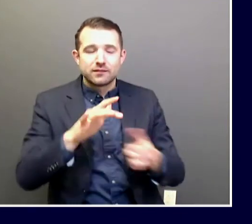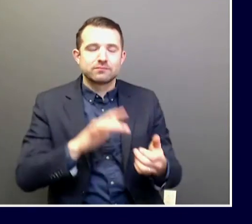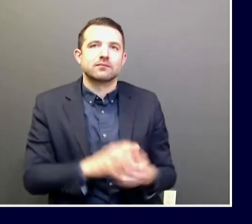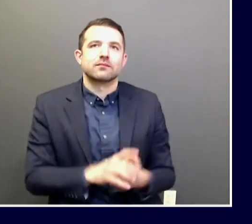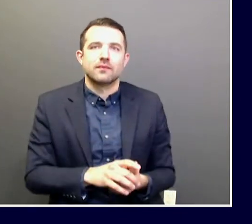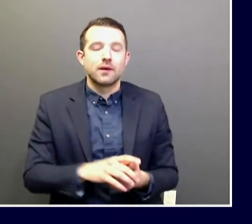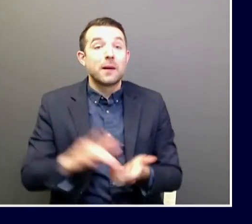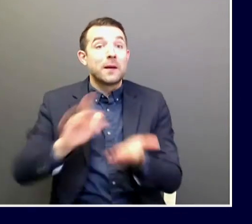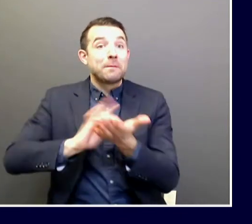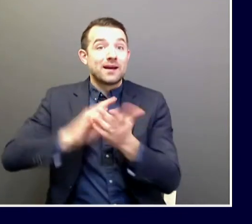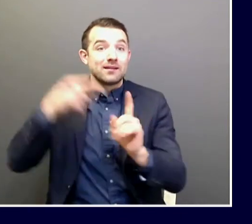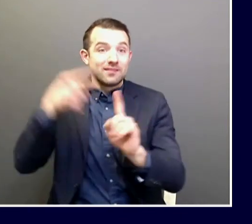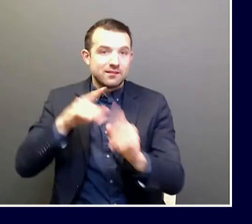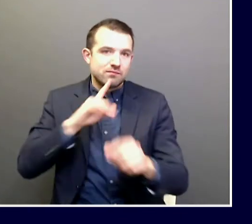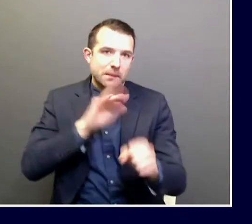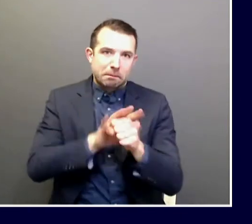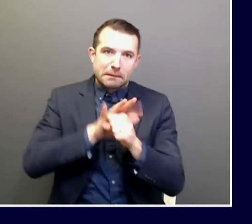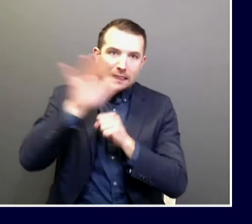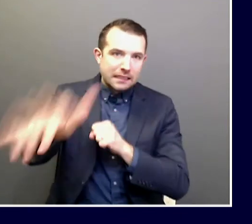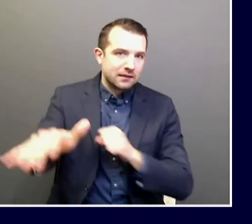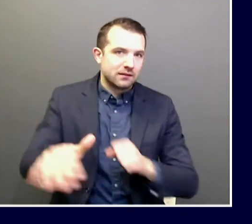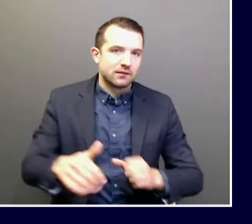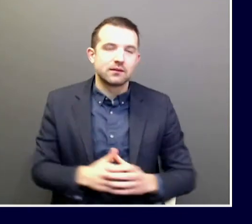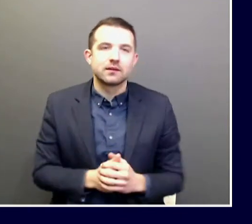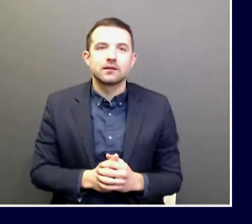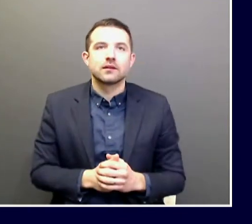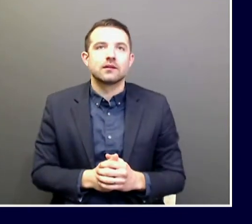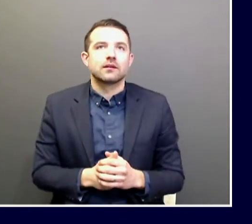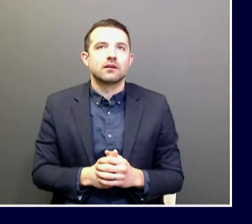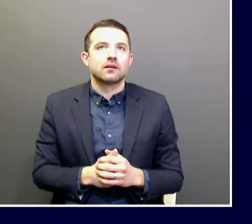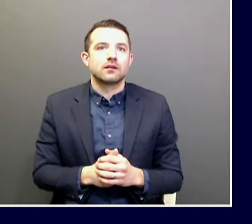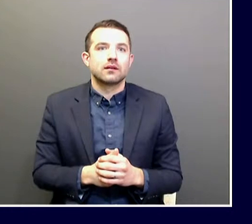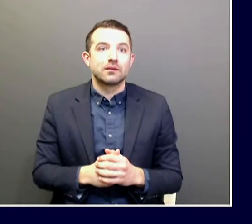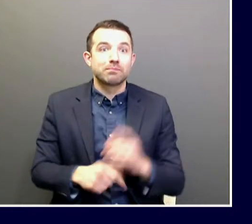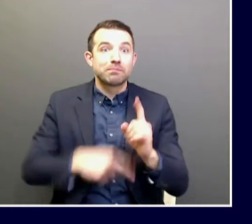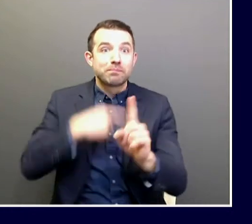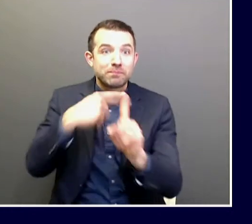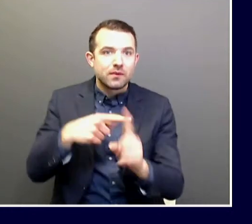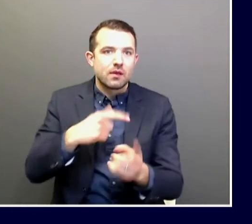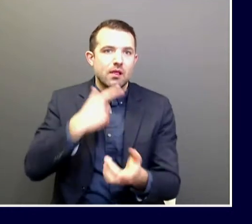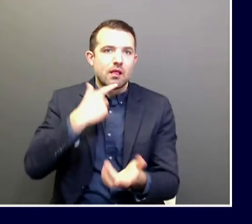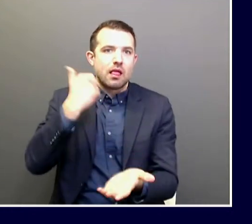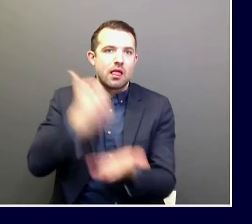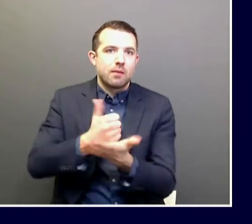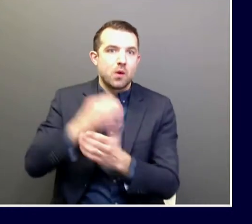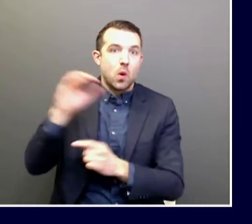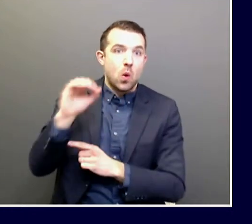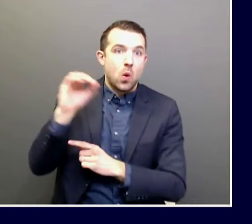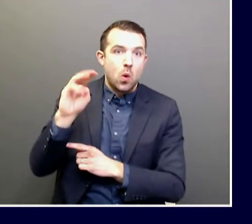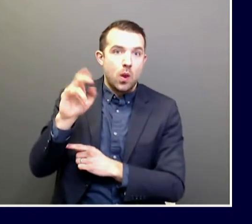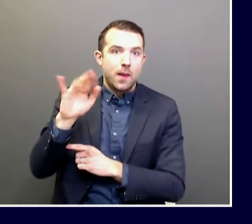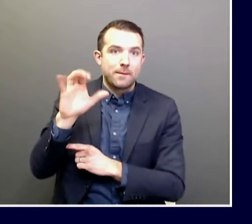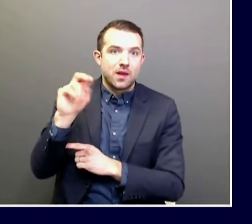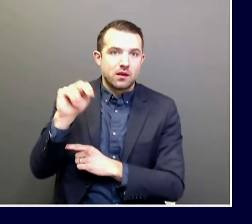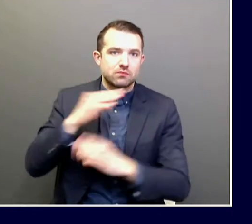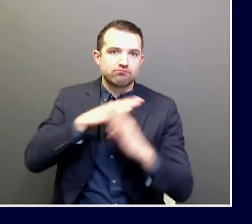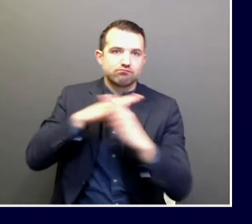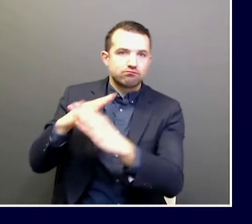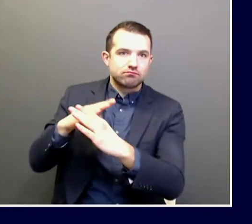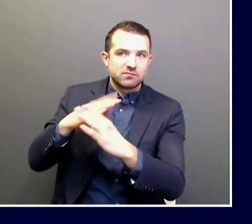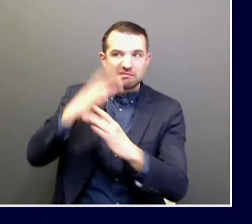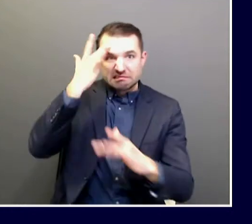against the Omicron variant can now be more widely used to prevent patients from ending up in the